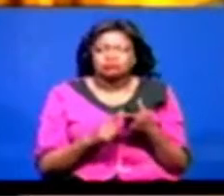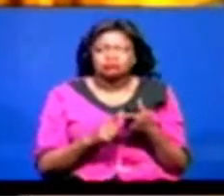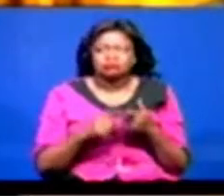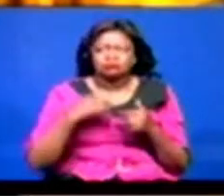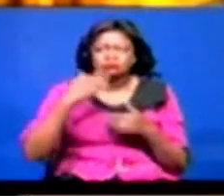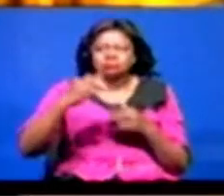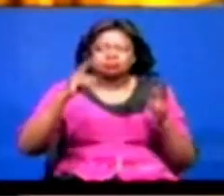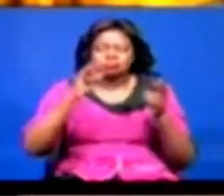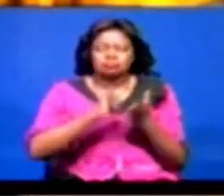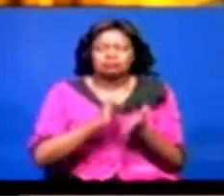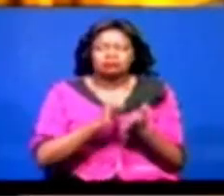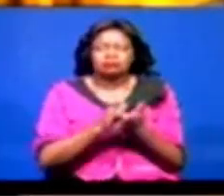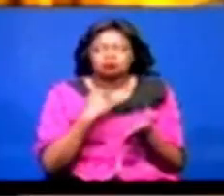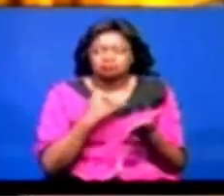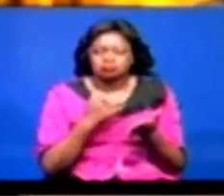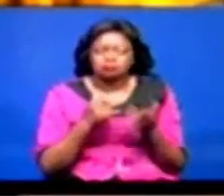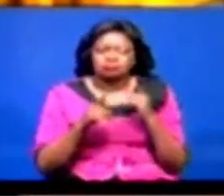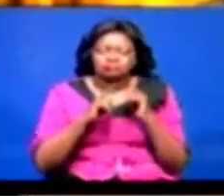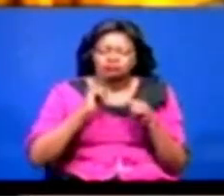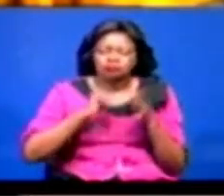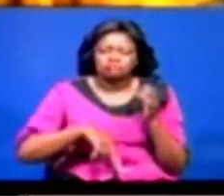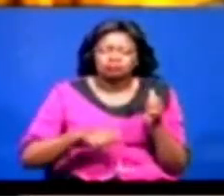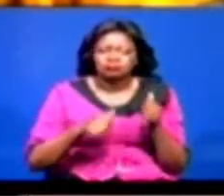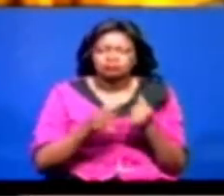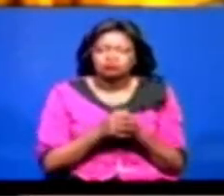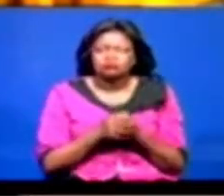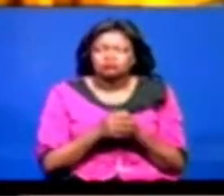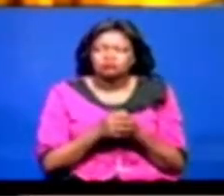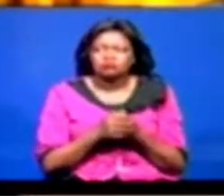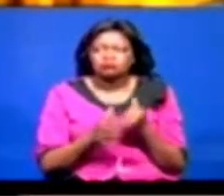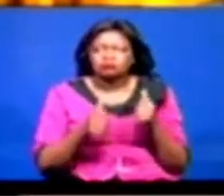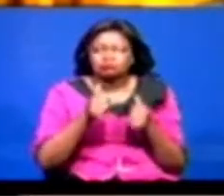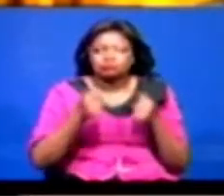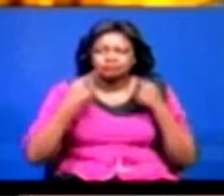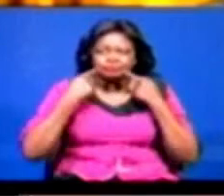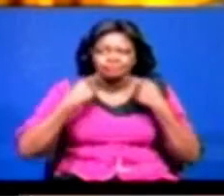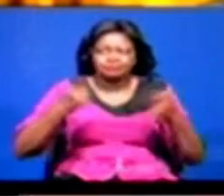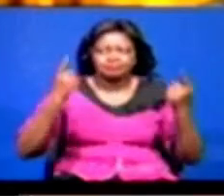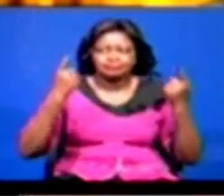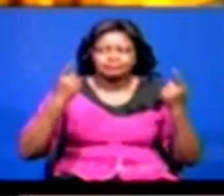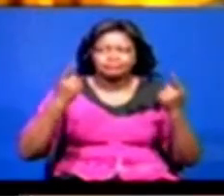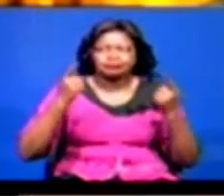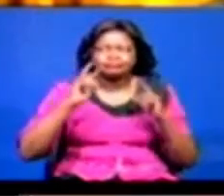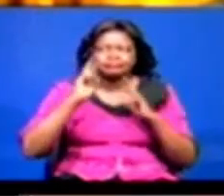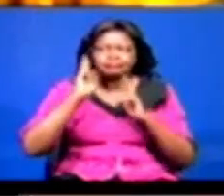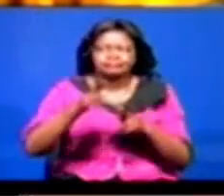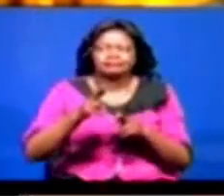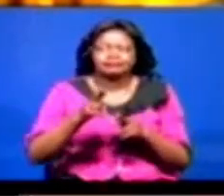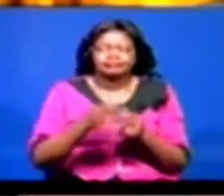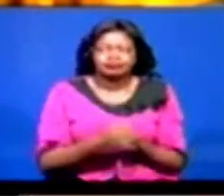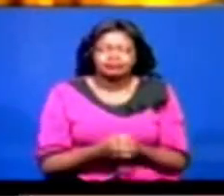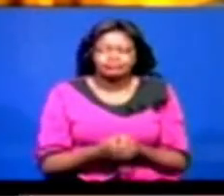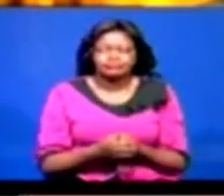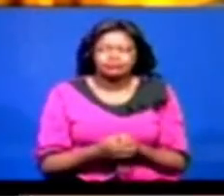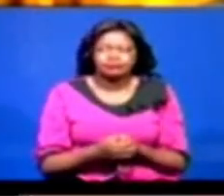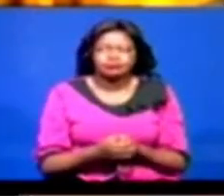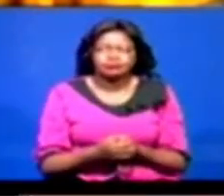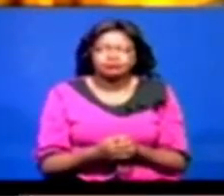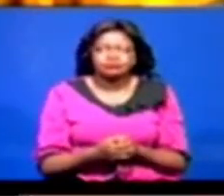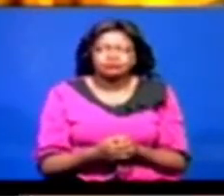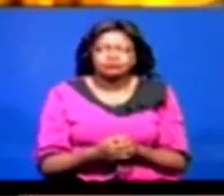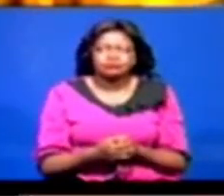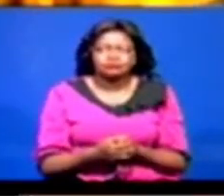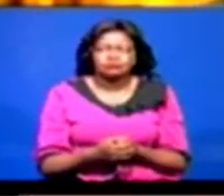I want to cover, which is the declaration of the result a plenary decision? And